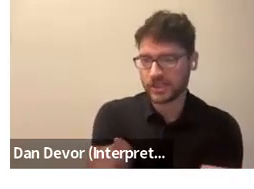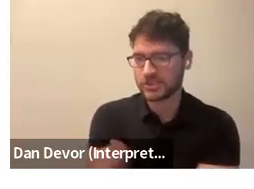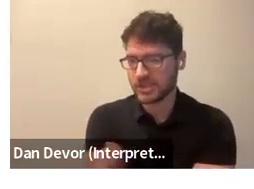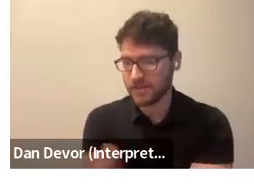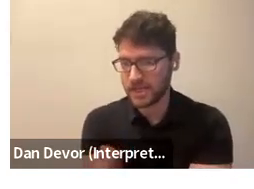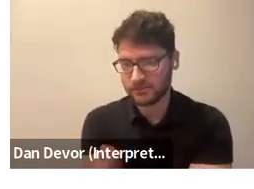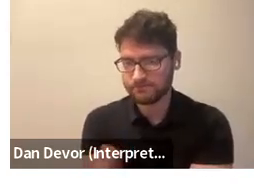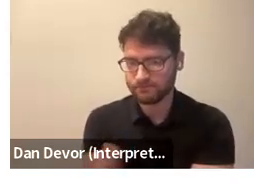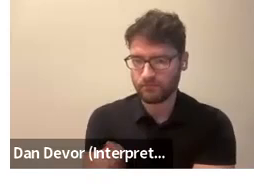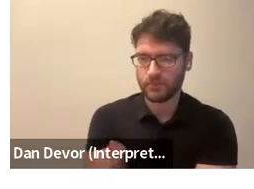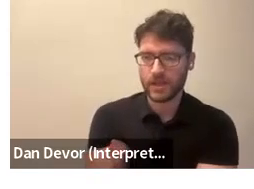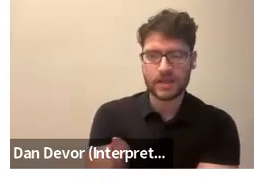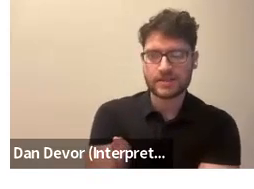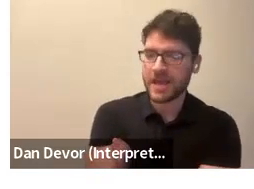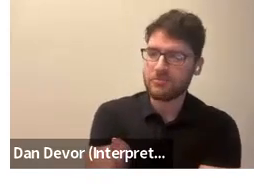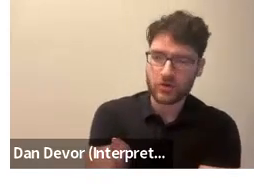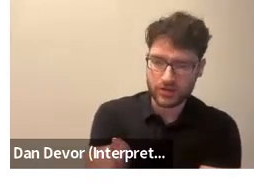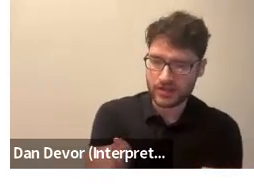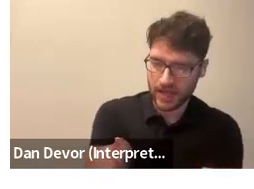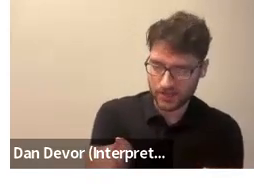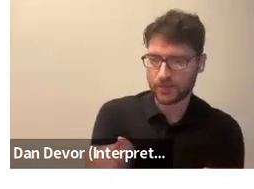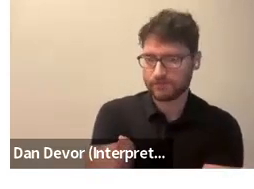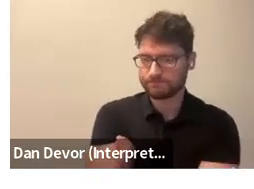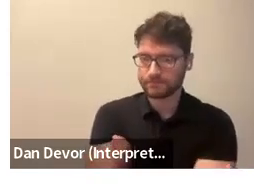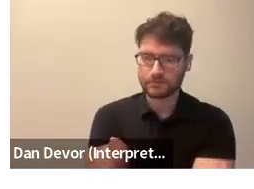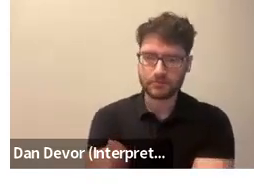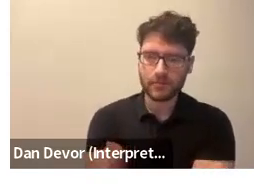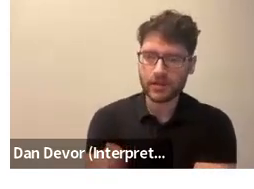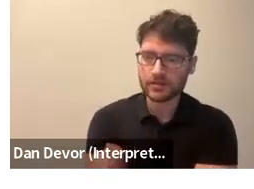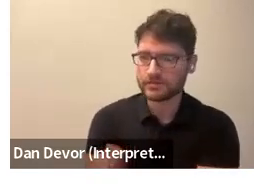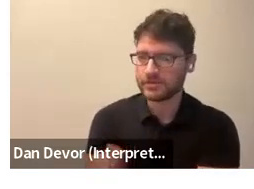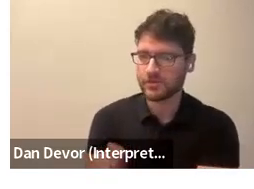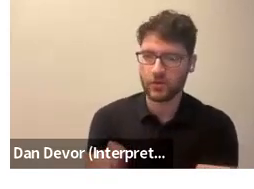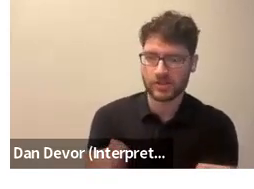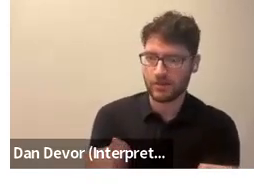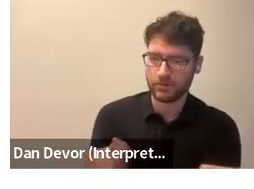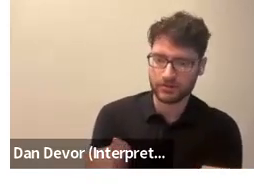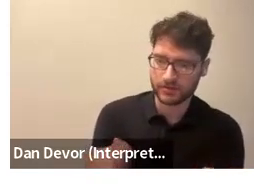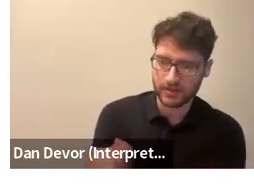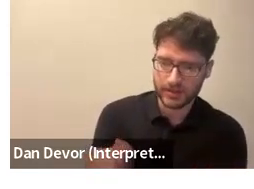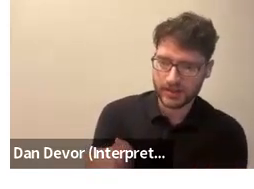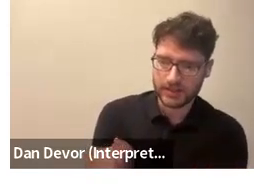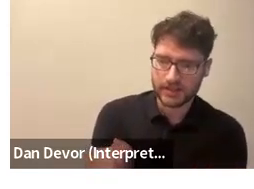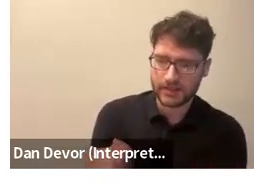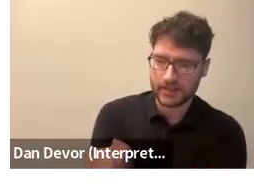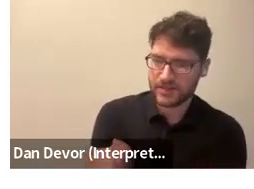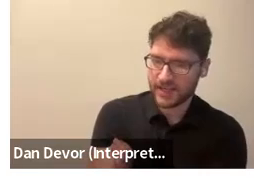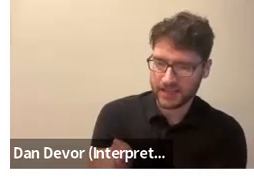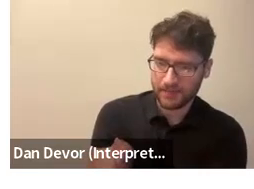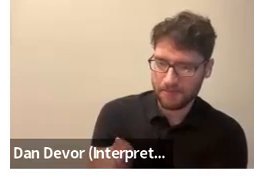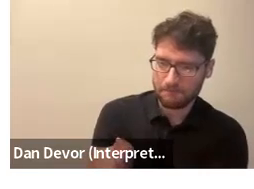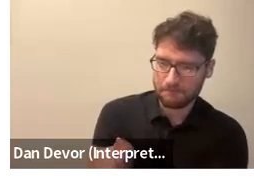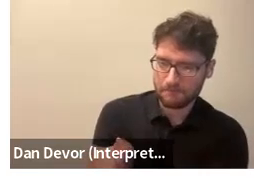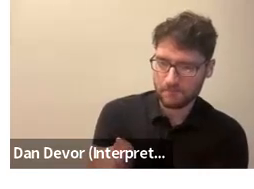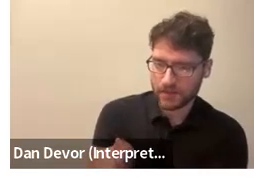location changes the meaning. Same with the hand shape. So, for example, let me